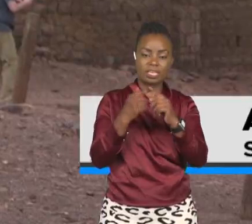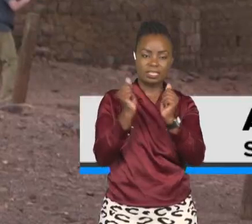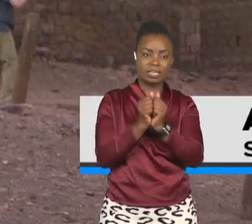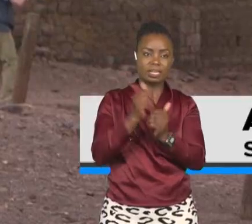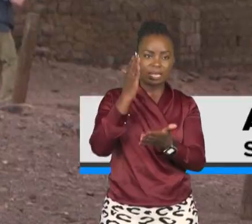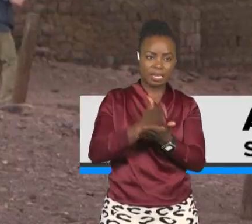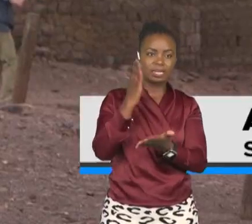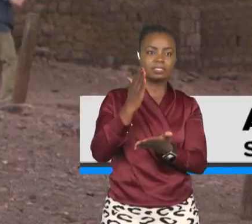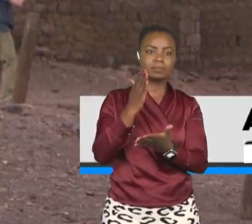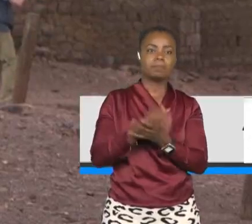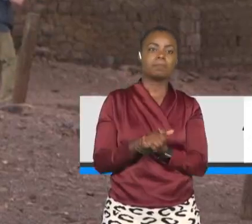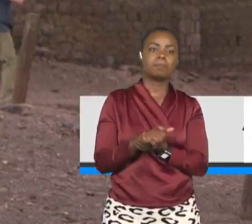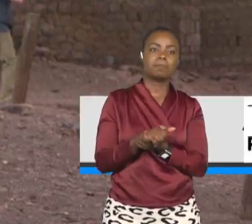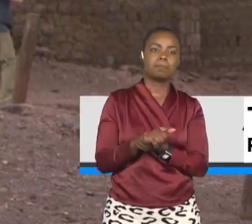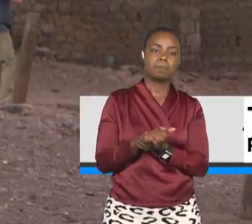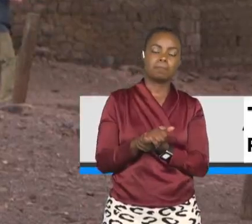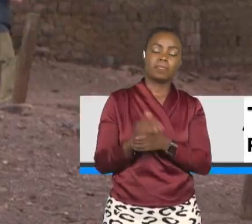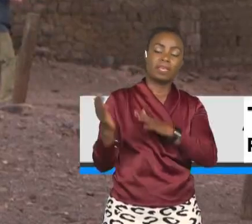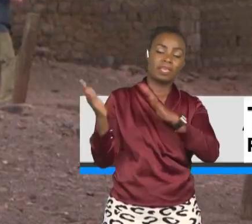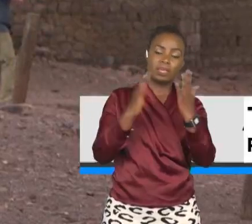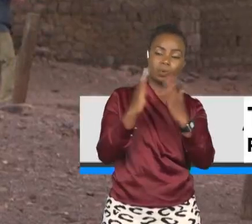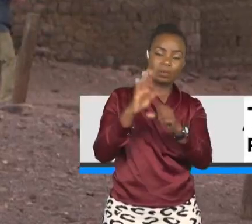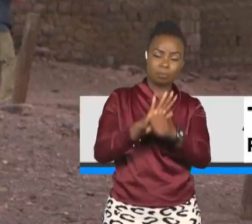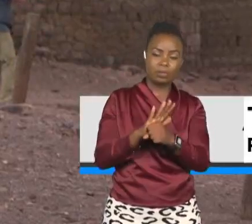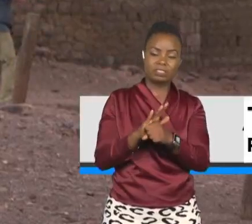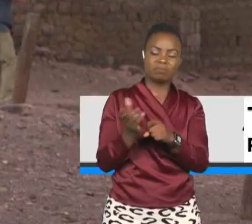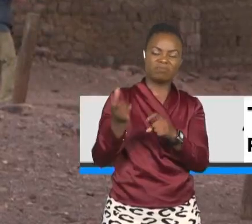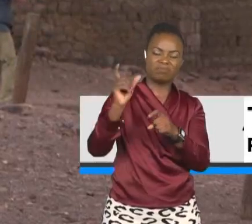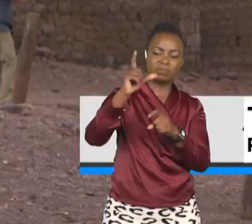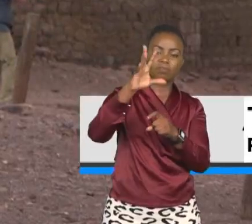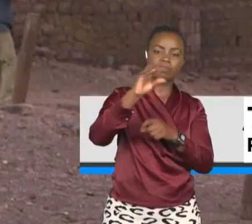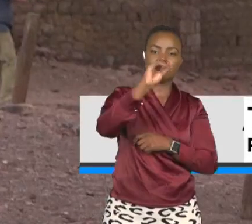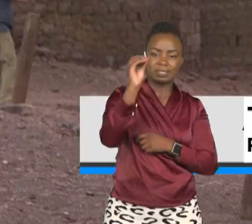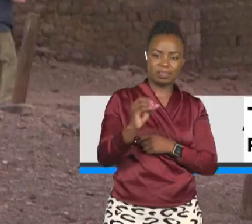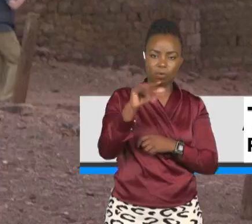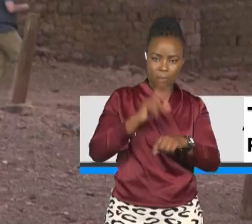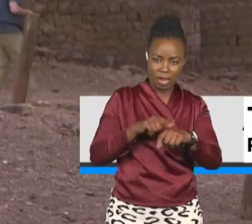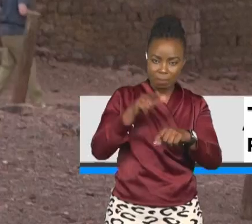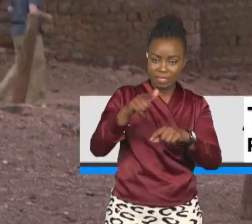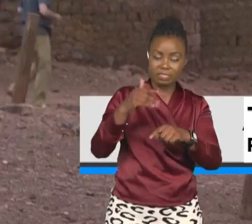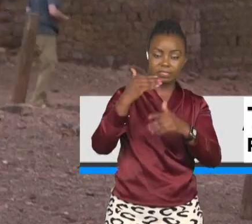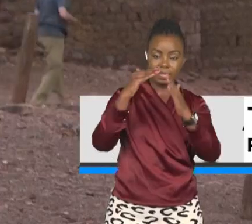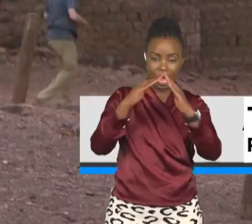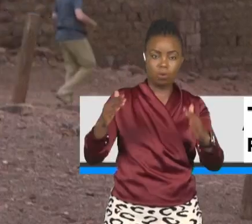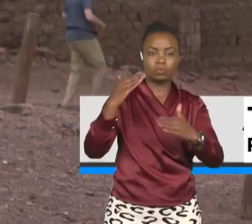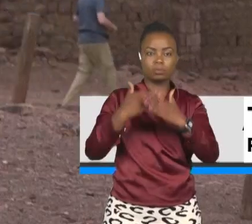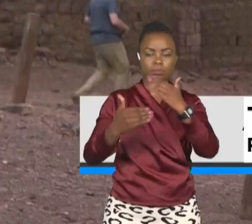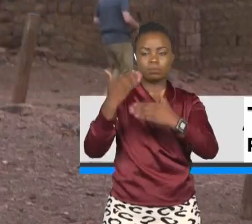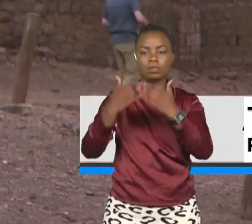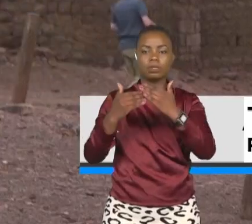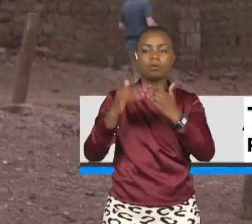guarantee. The wind pressure has increased by 50% currently from the time the shelter was built, according to professional